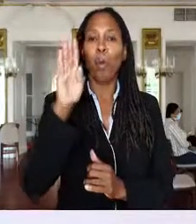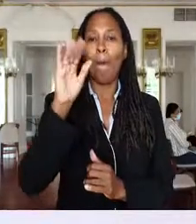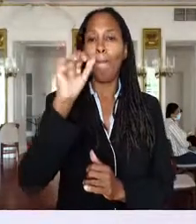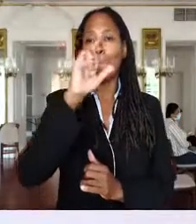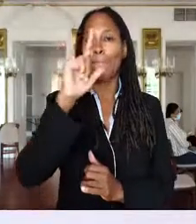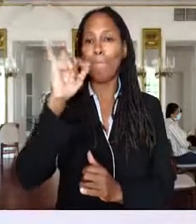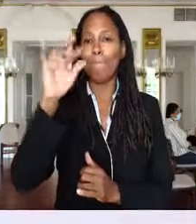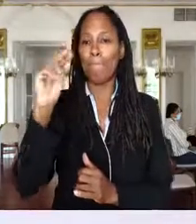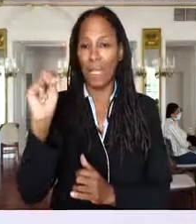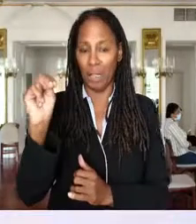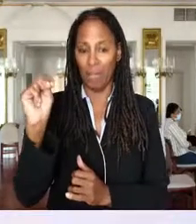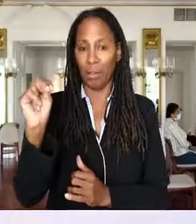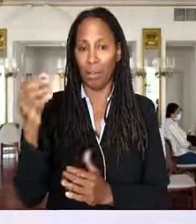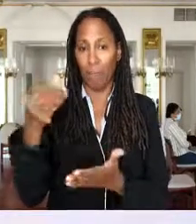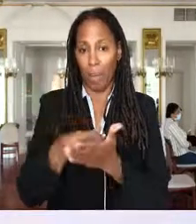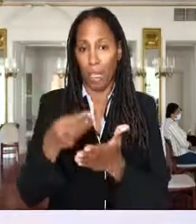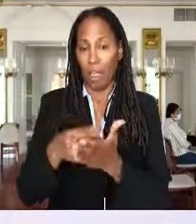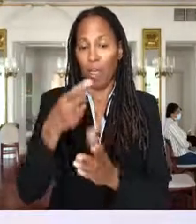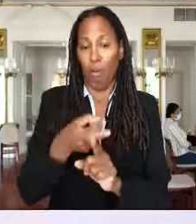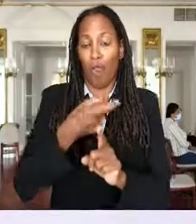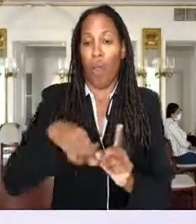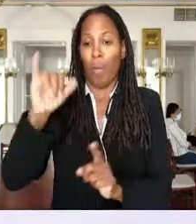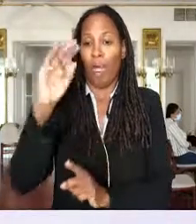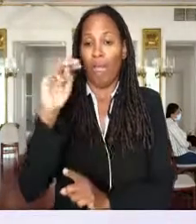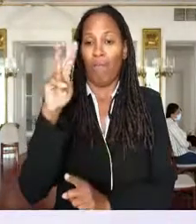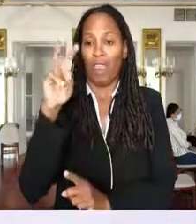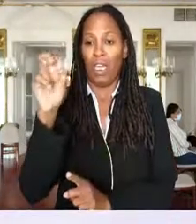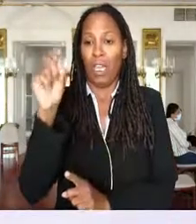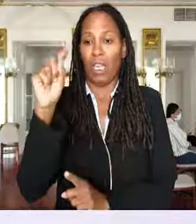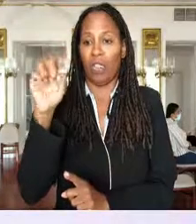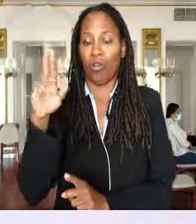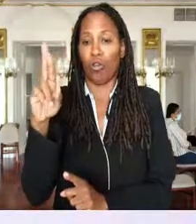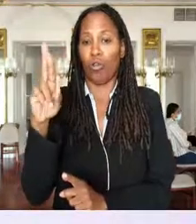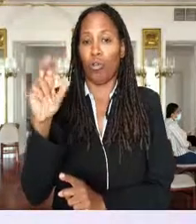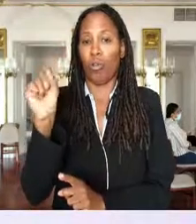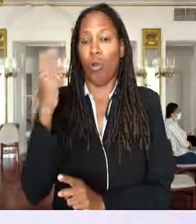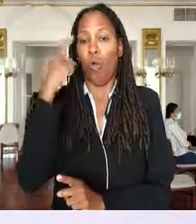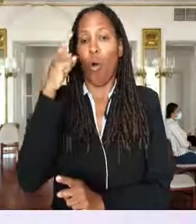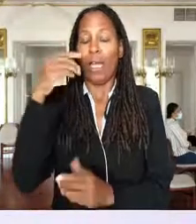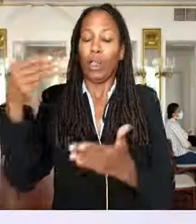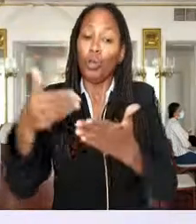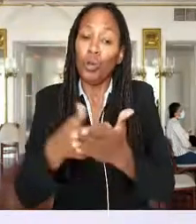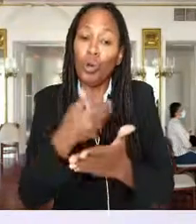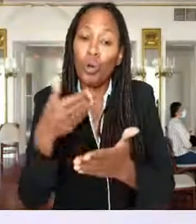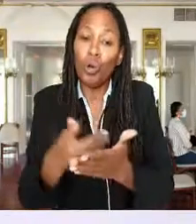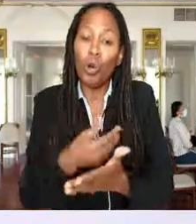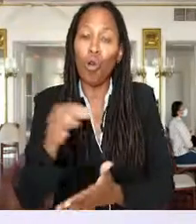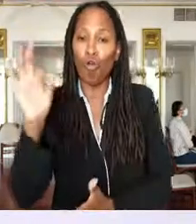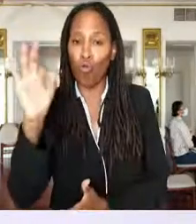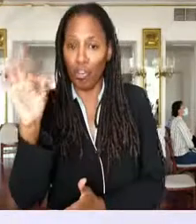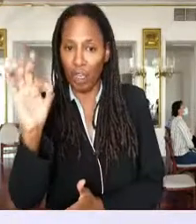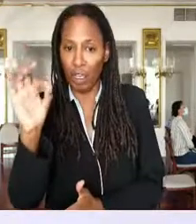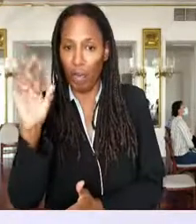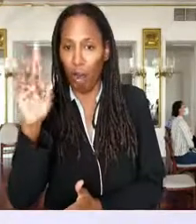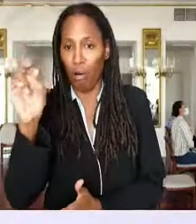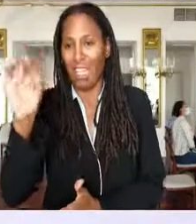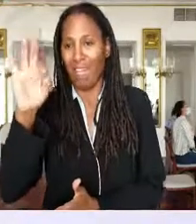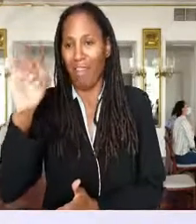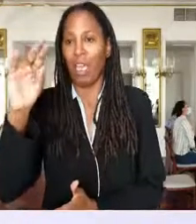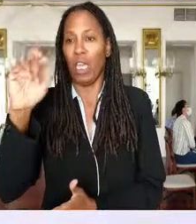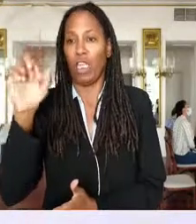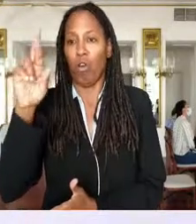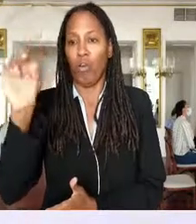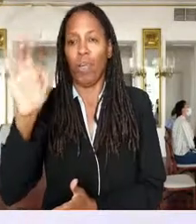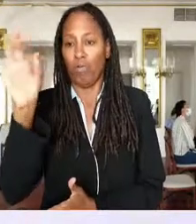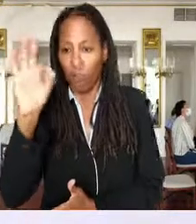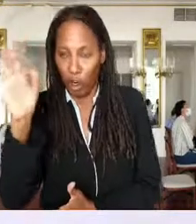private investors to essentially produce what we could call a new refinery. So it's brand new, it's ready to go, they've